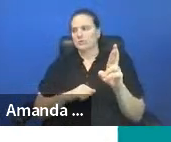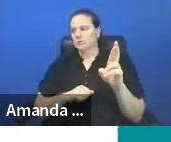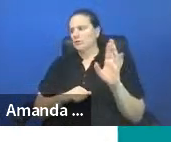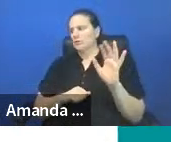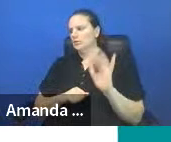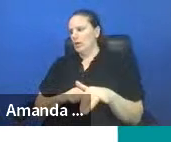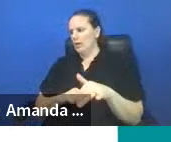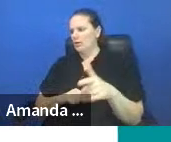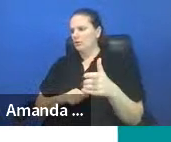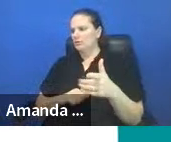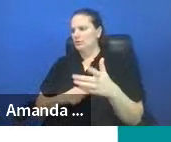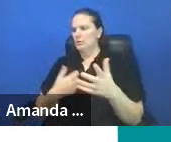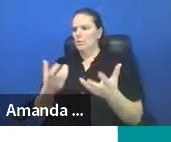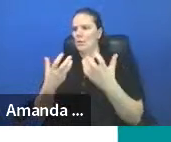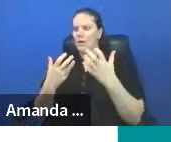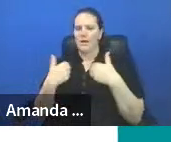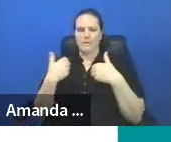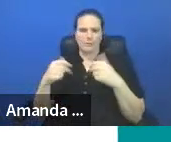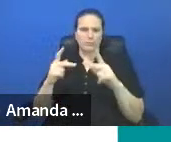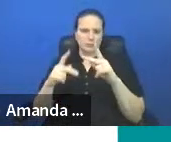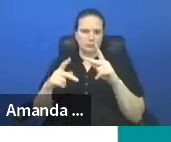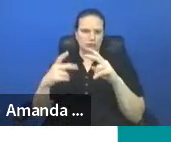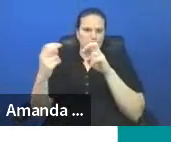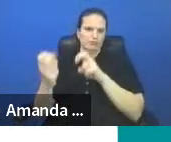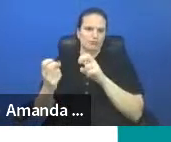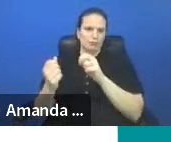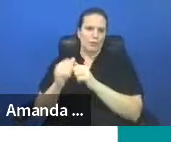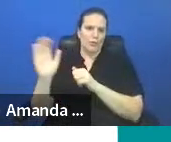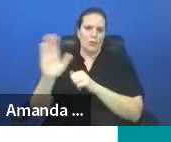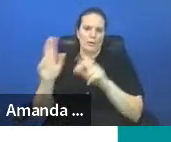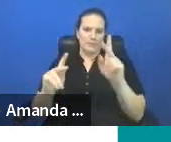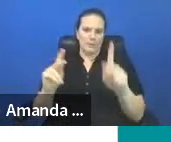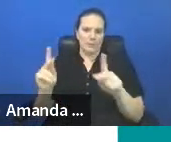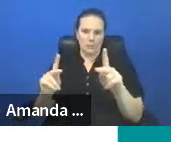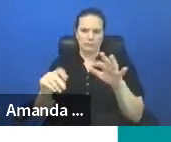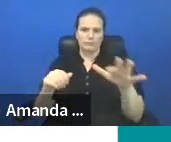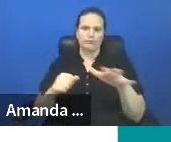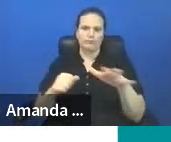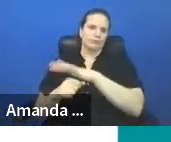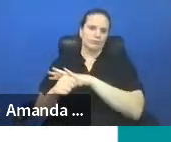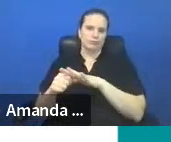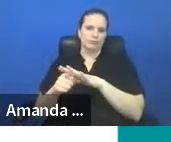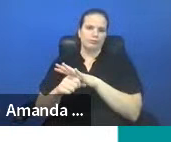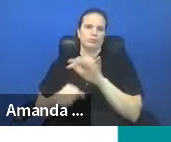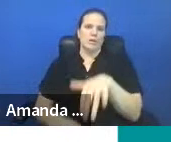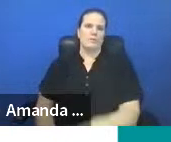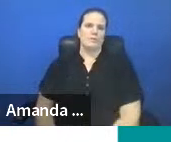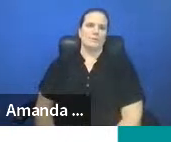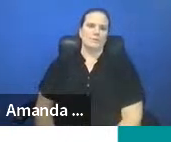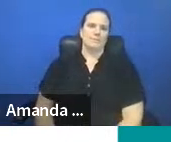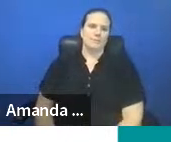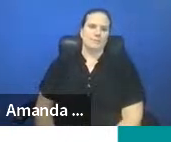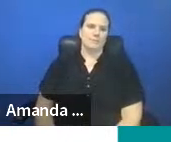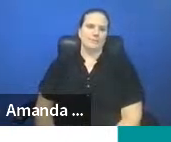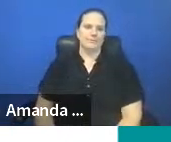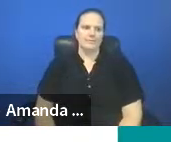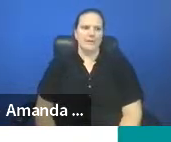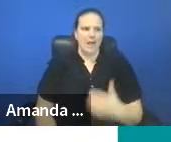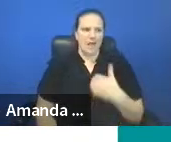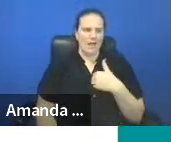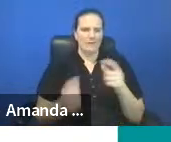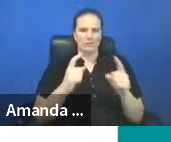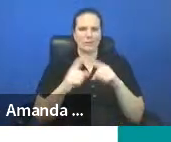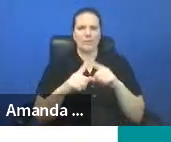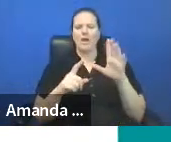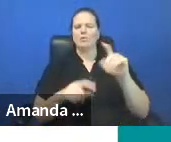like to have an opportunity to sit down with your people around Jubits and have that conversation. But the question that I